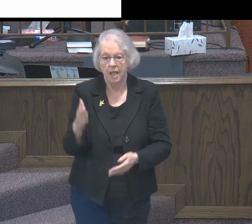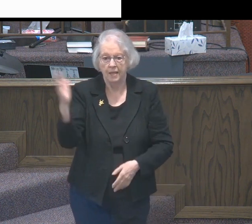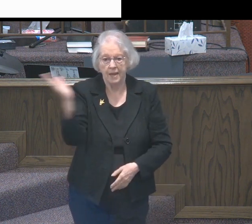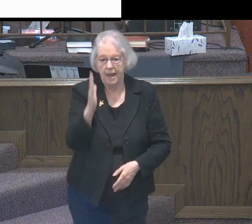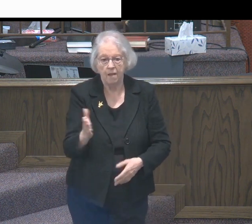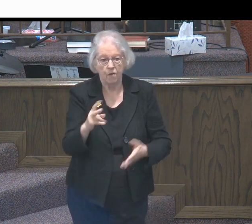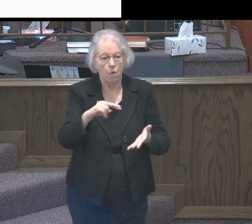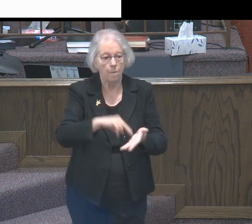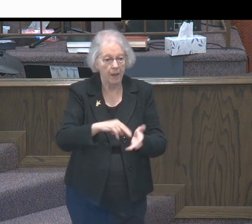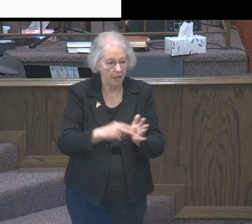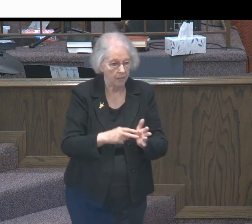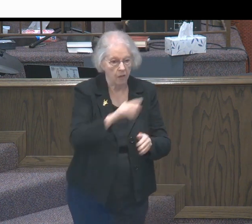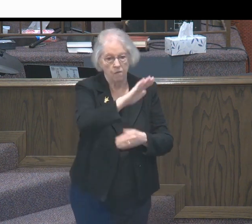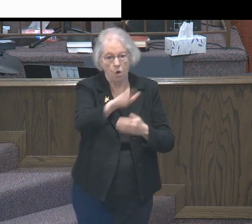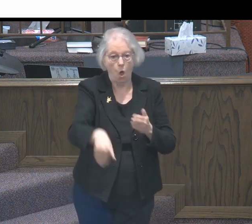law itself.